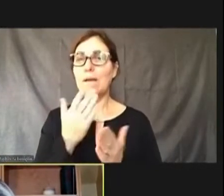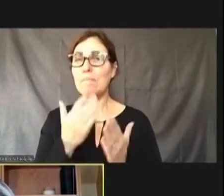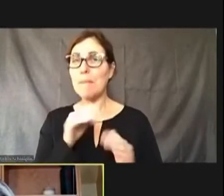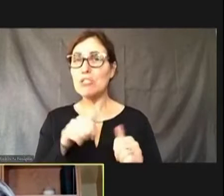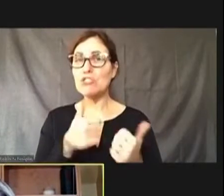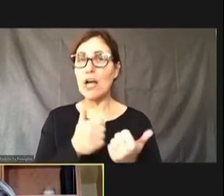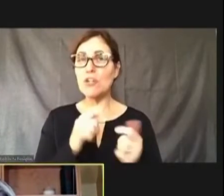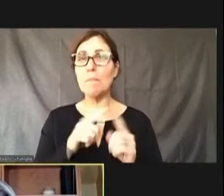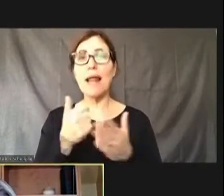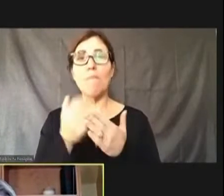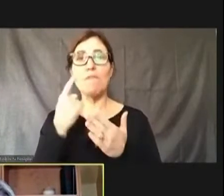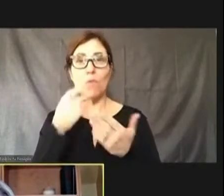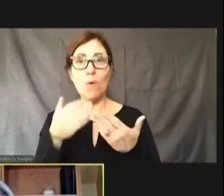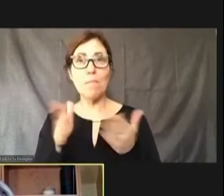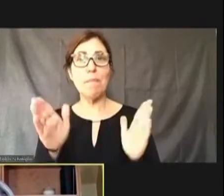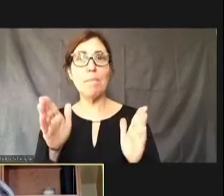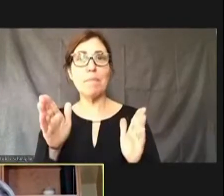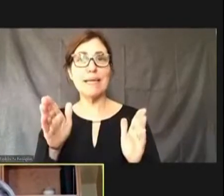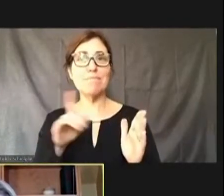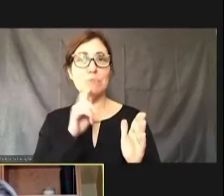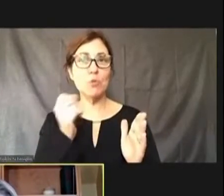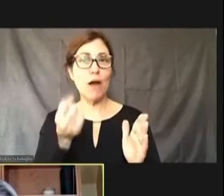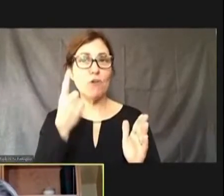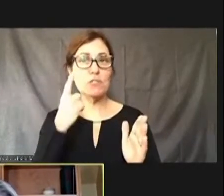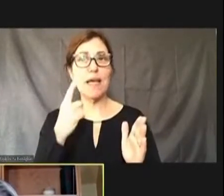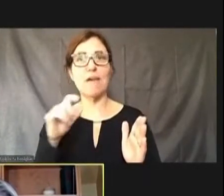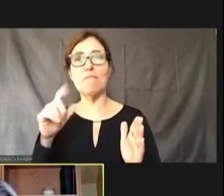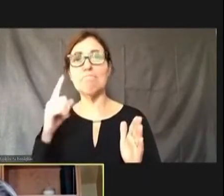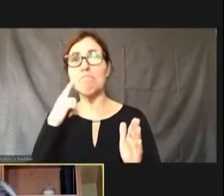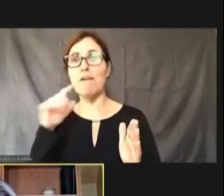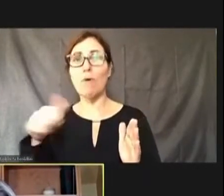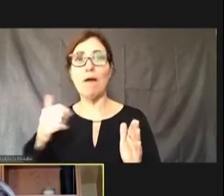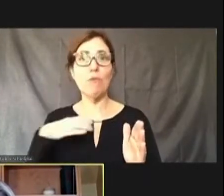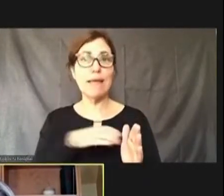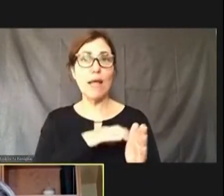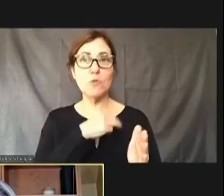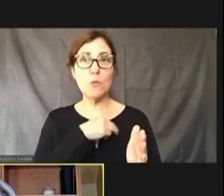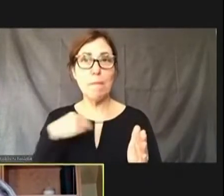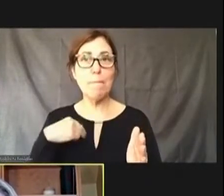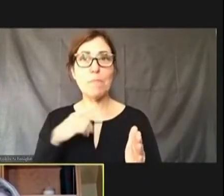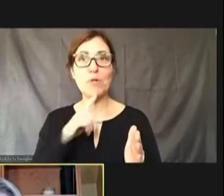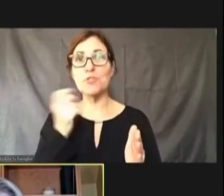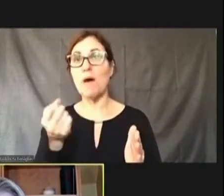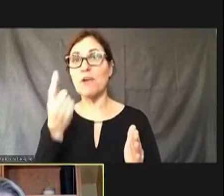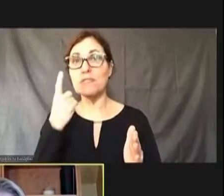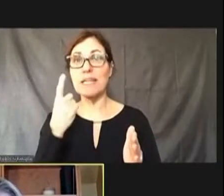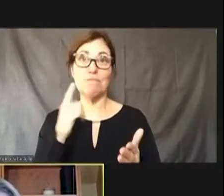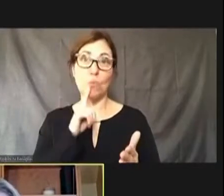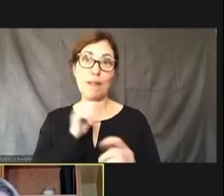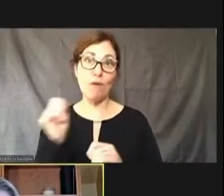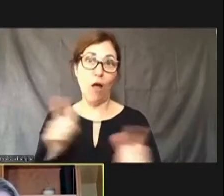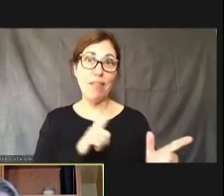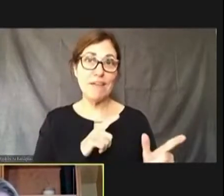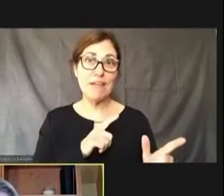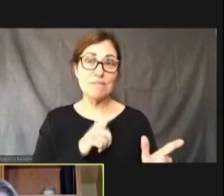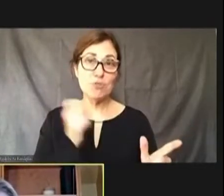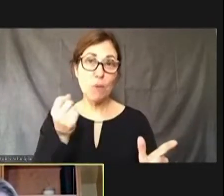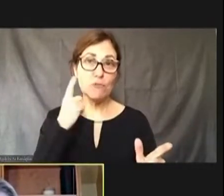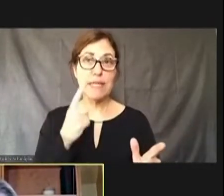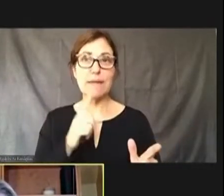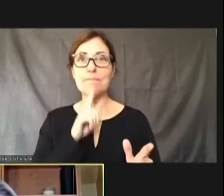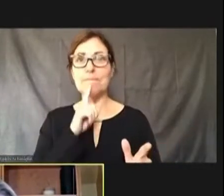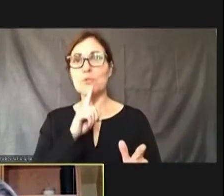to understand and for council members to understand and all of us really. And that is acknowledging that